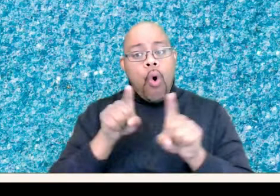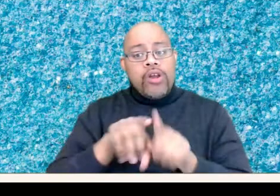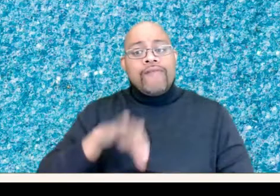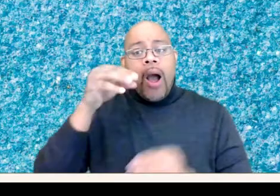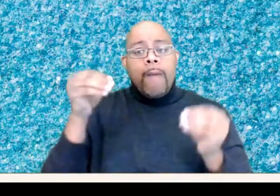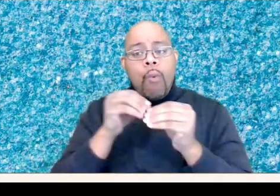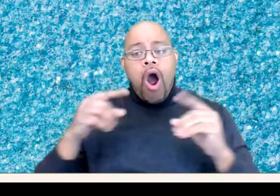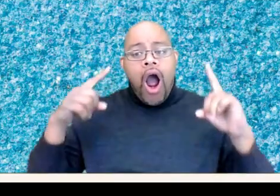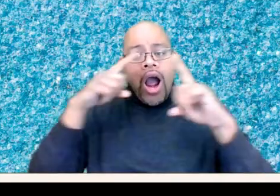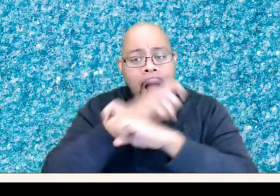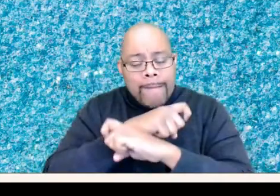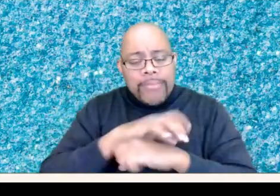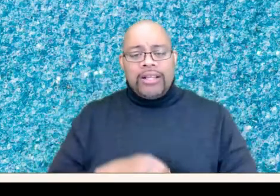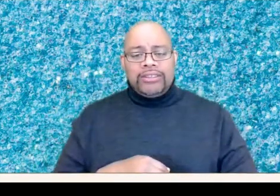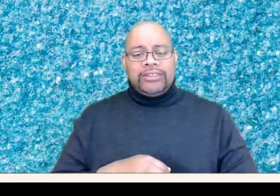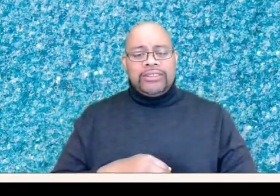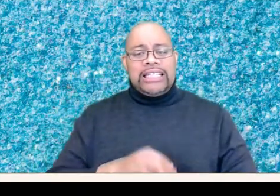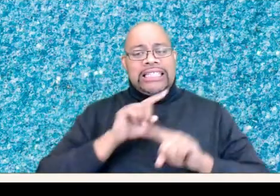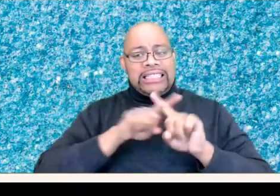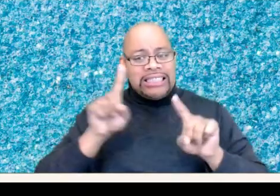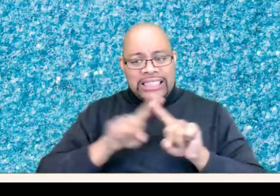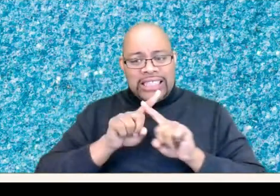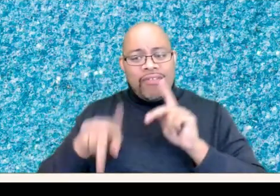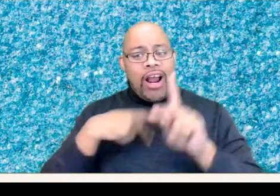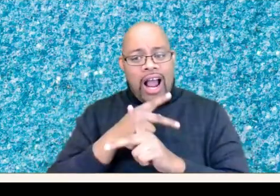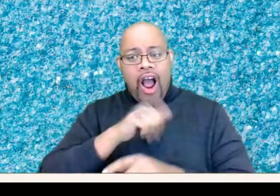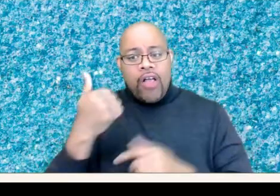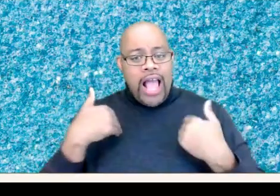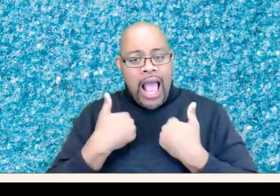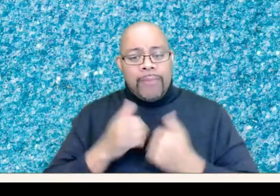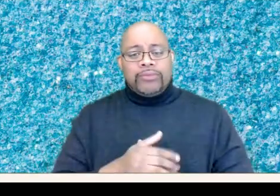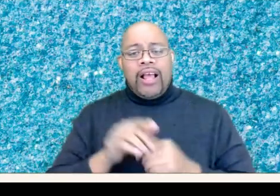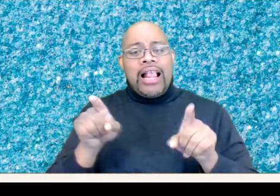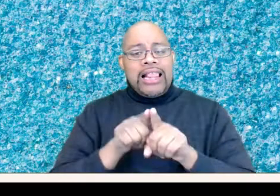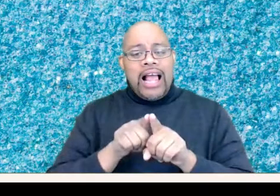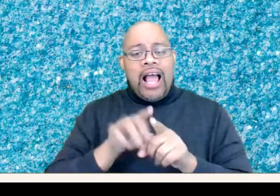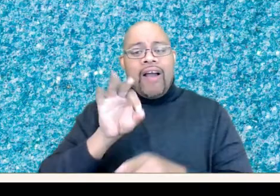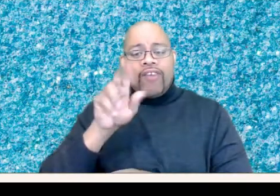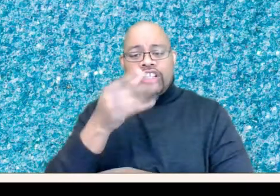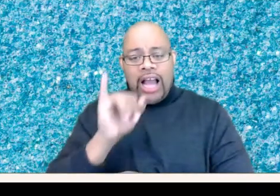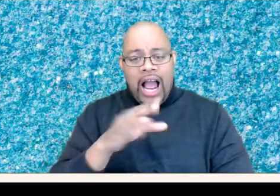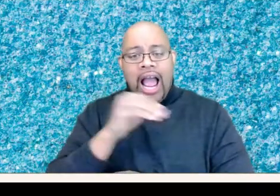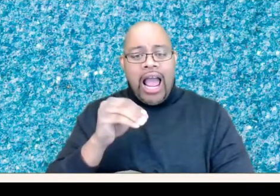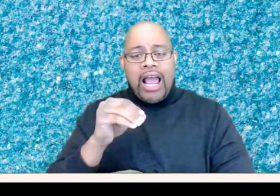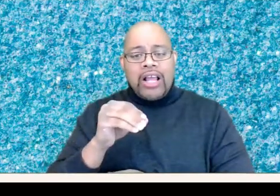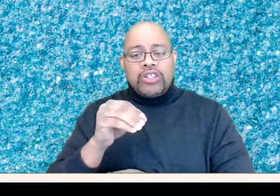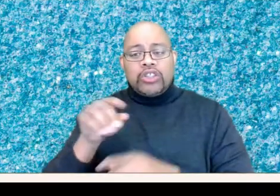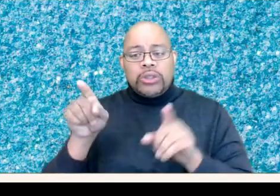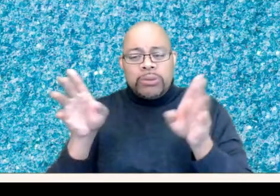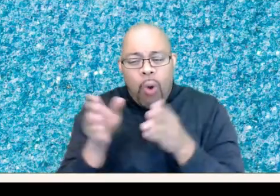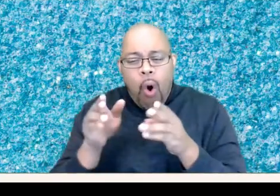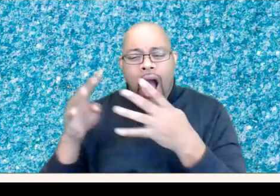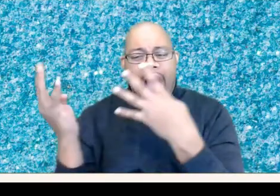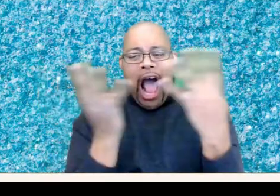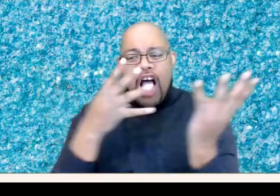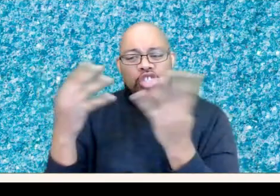more complex double-bound organelle type cells, things like fungi and even microscopic algae, or